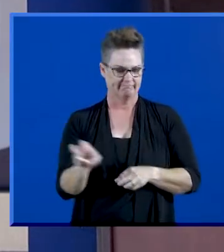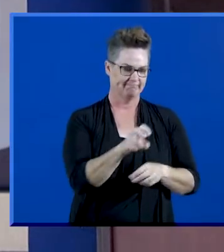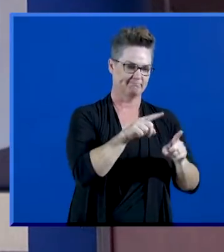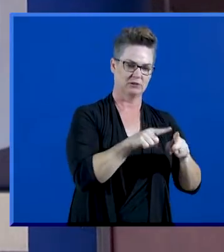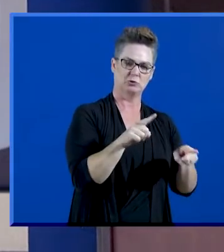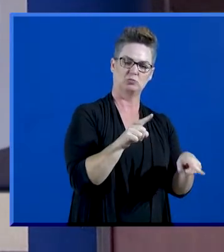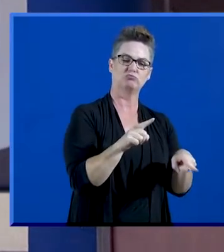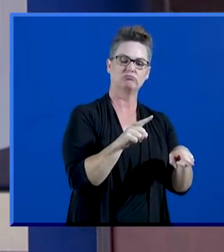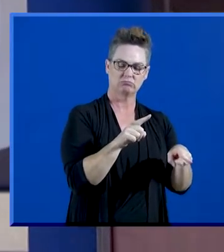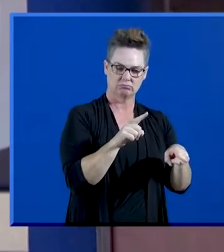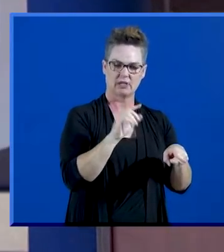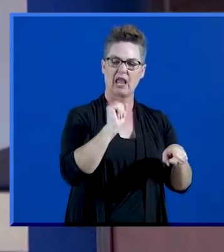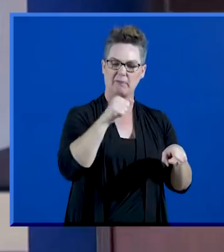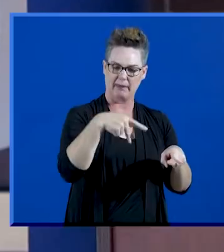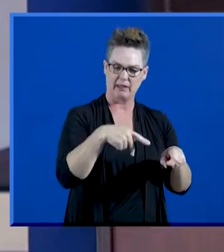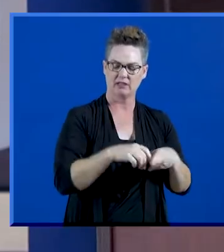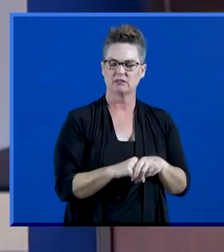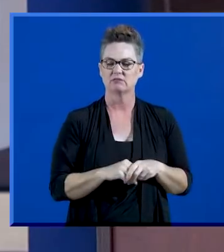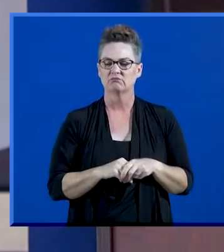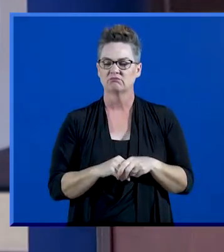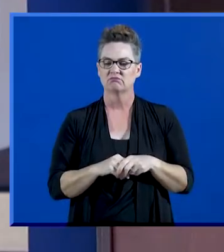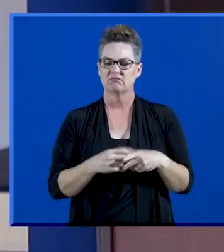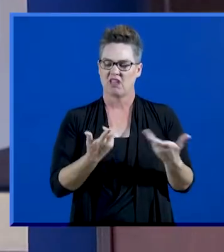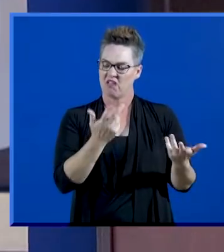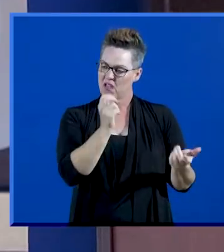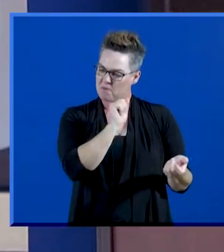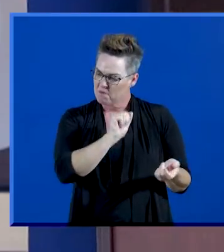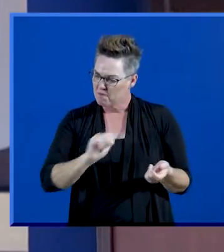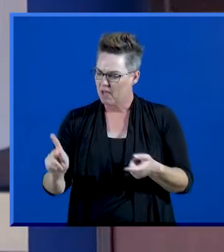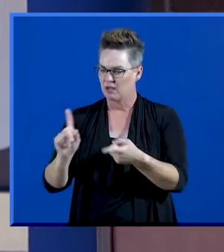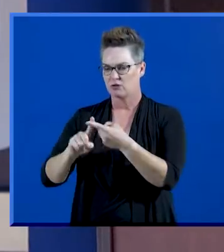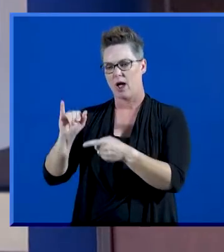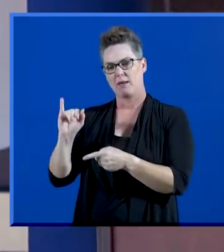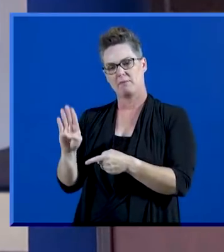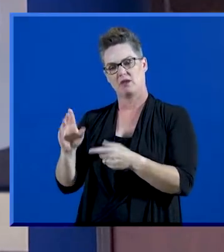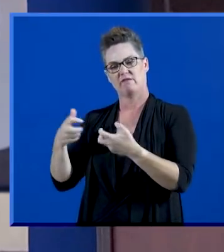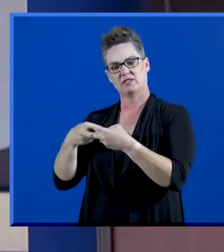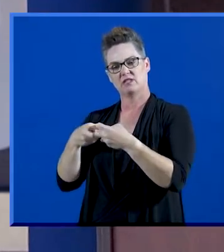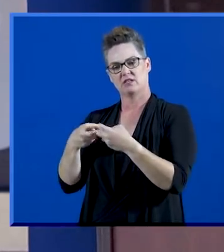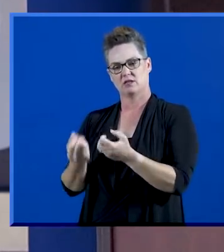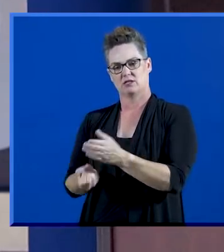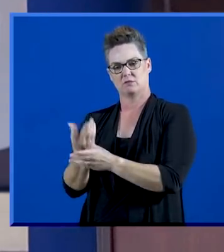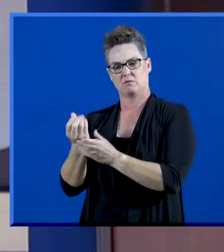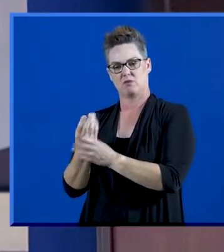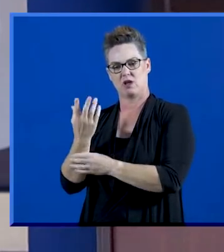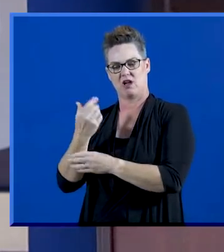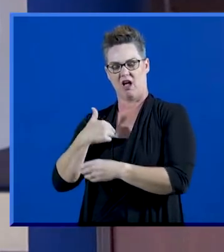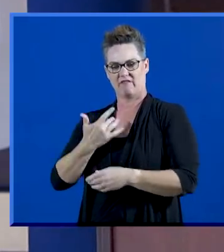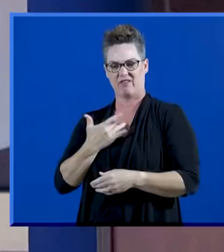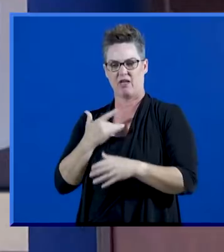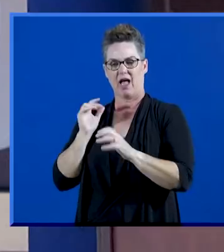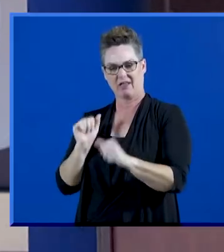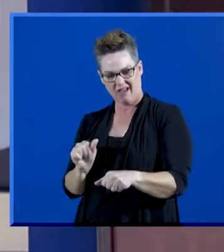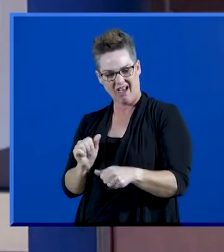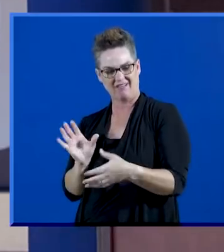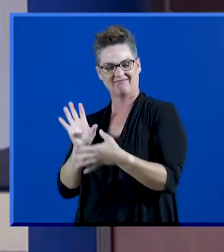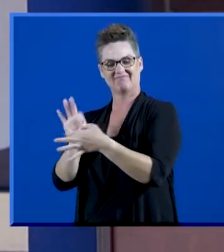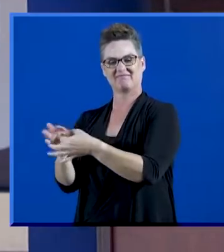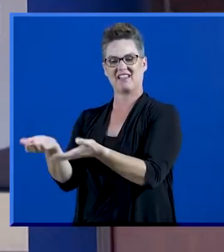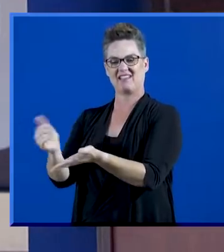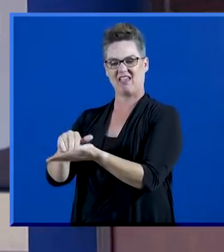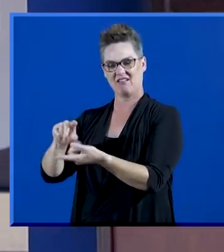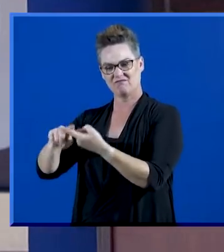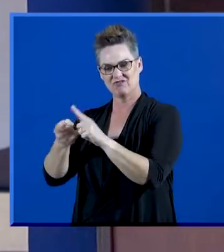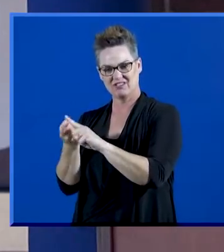I had developed were quickly fading because of the decisions I had made. This changed when I returned for IB Physics in the spring of this